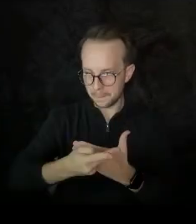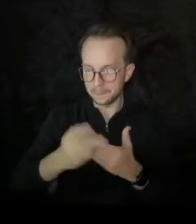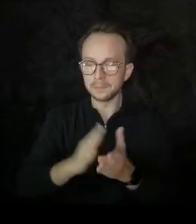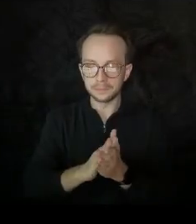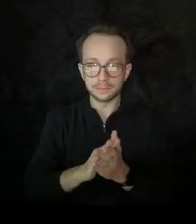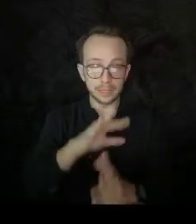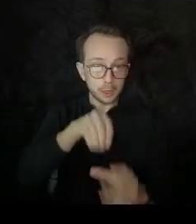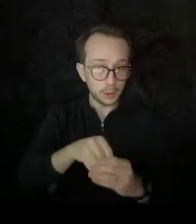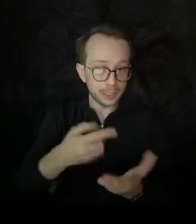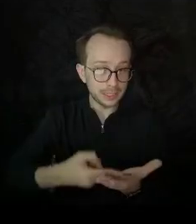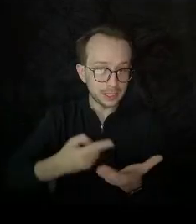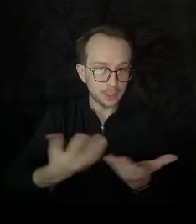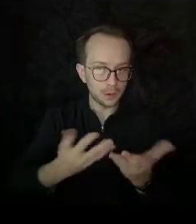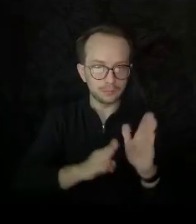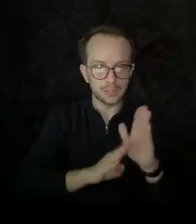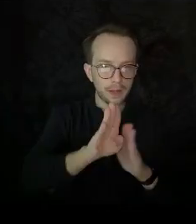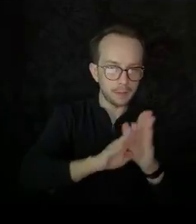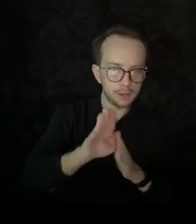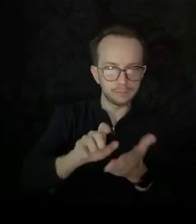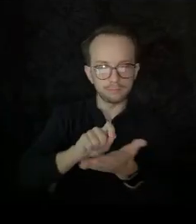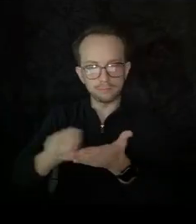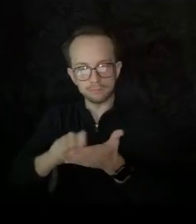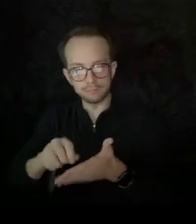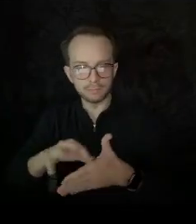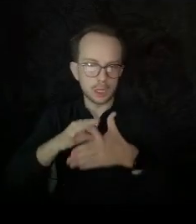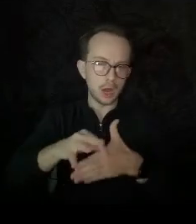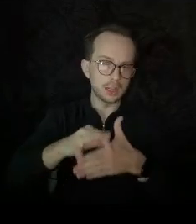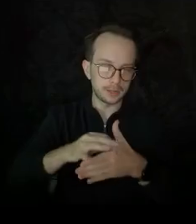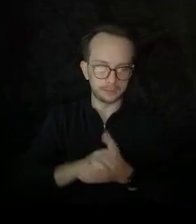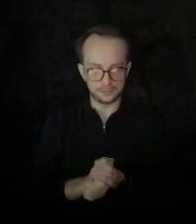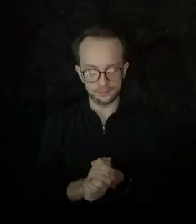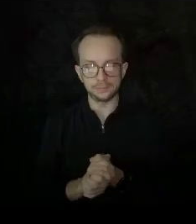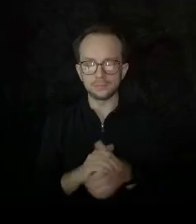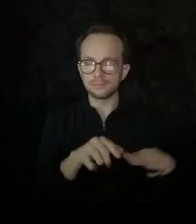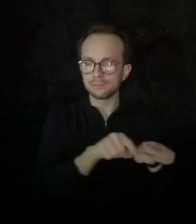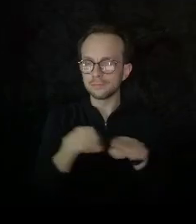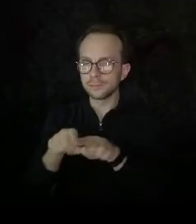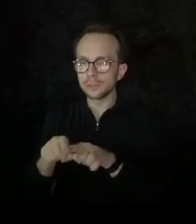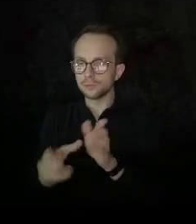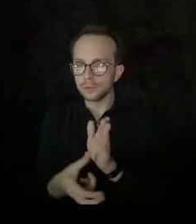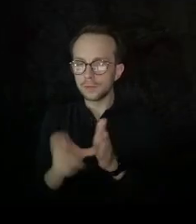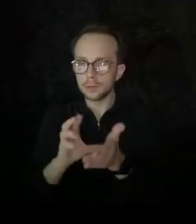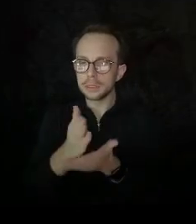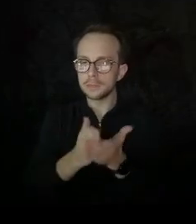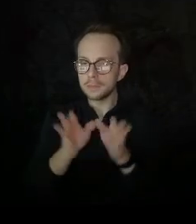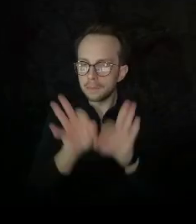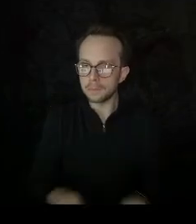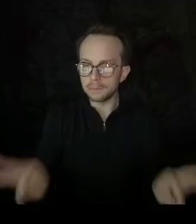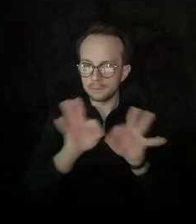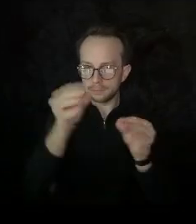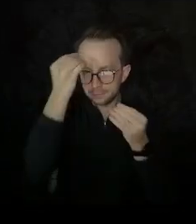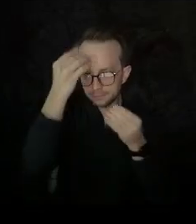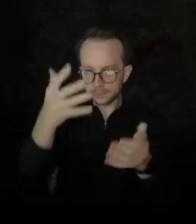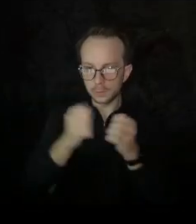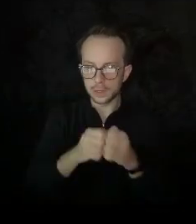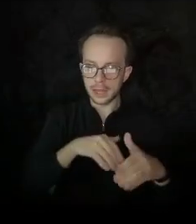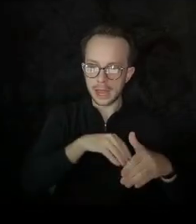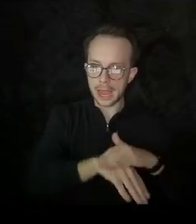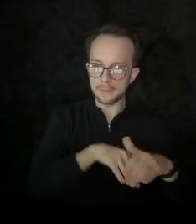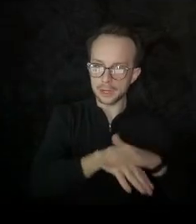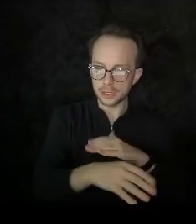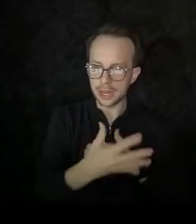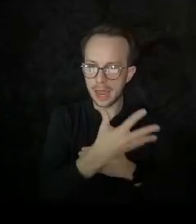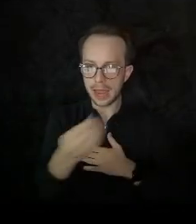development and contents. We'll also review some important information about the Admissions and Release Committee,